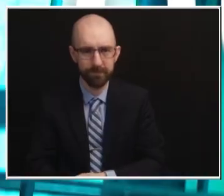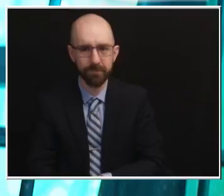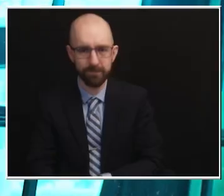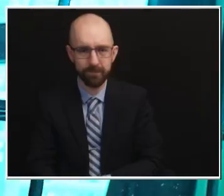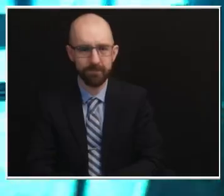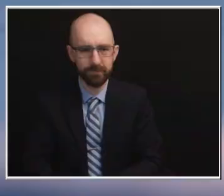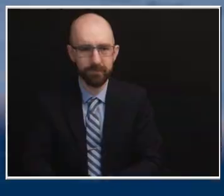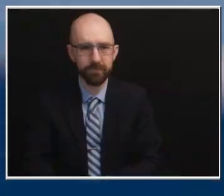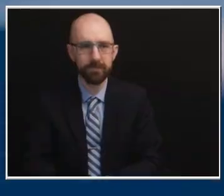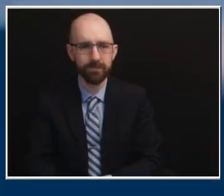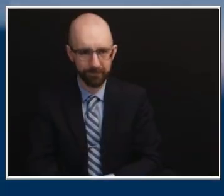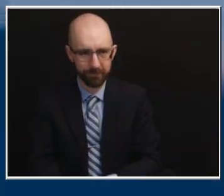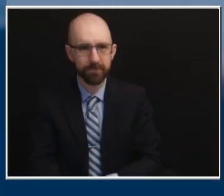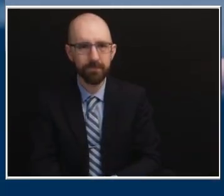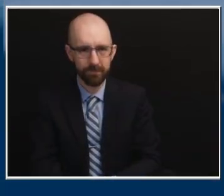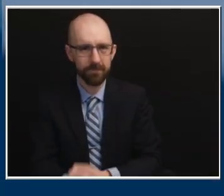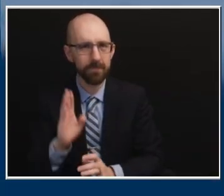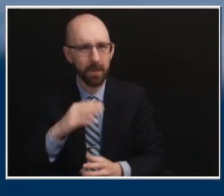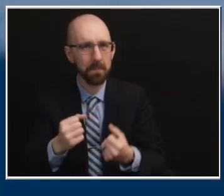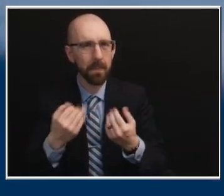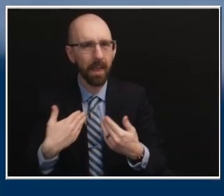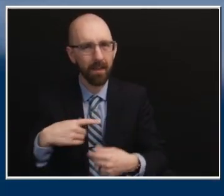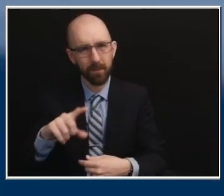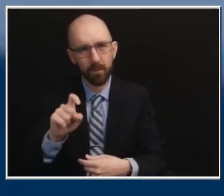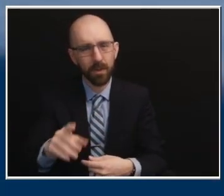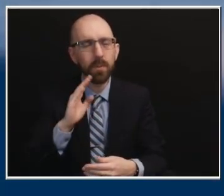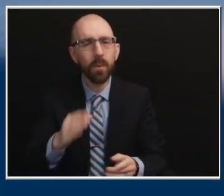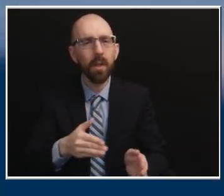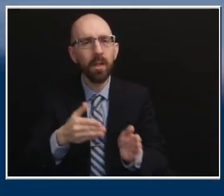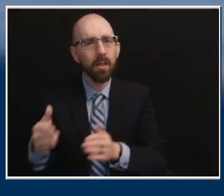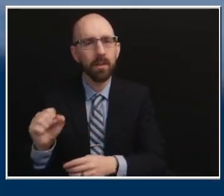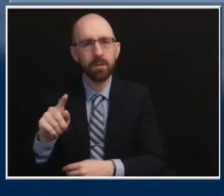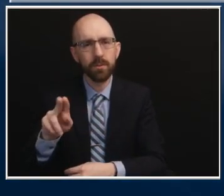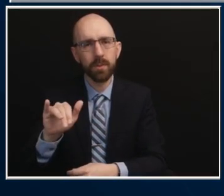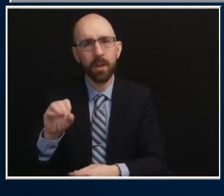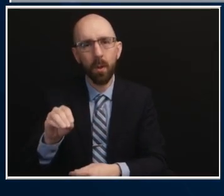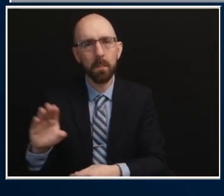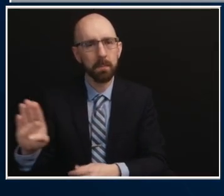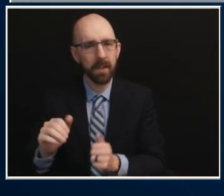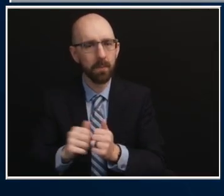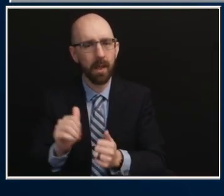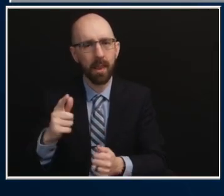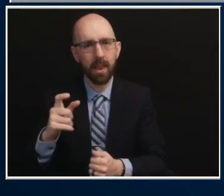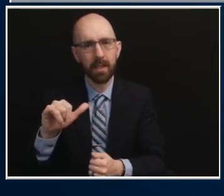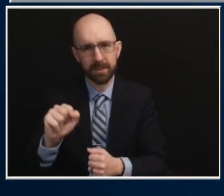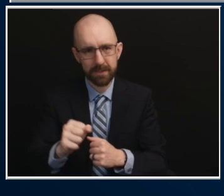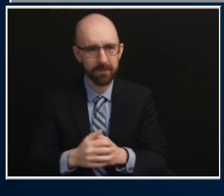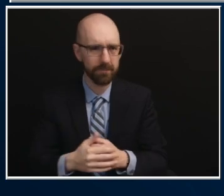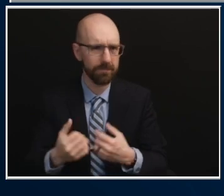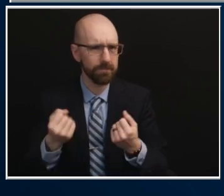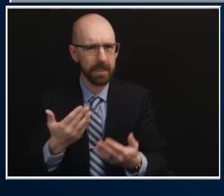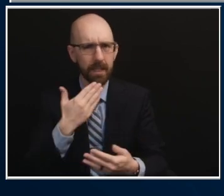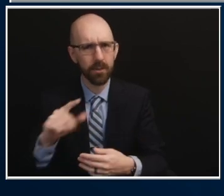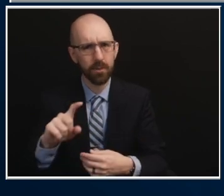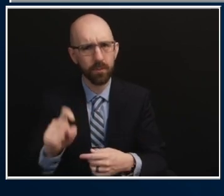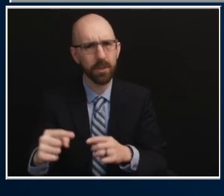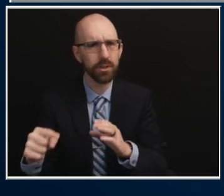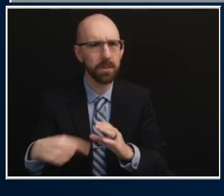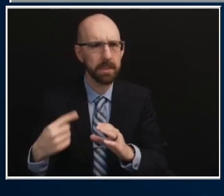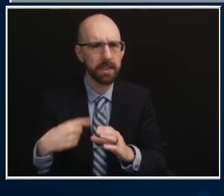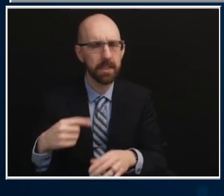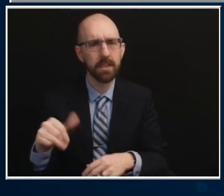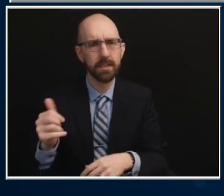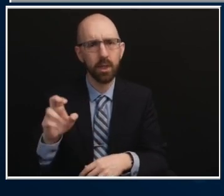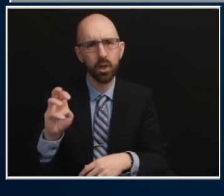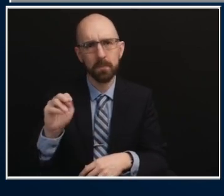We know many of you have questions, so let's head to Studio B with Alexis. We have a lot of great questions that are coming in. Jeremy Yenser wants to know, for